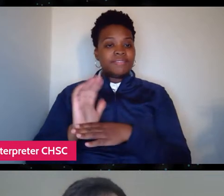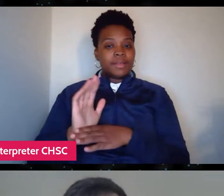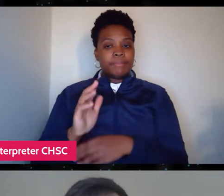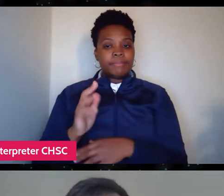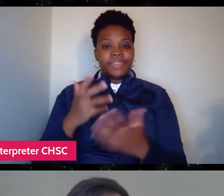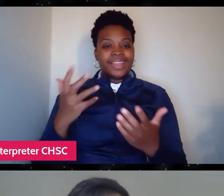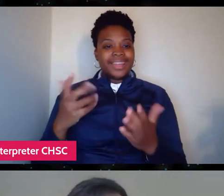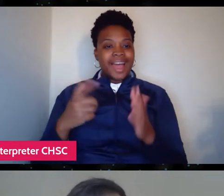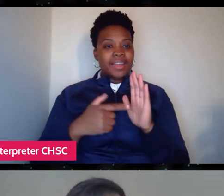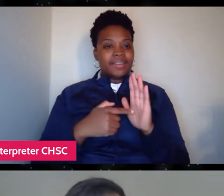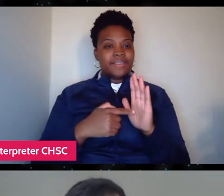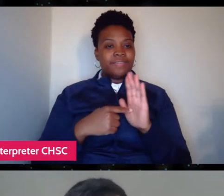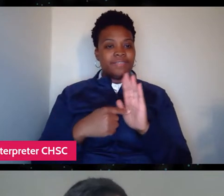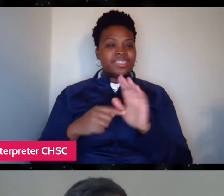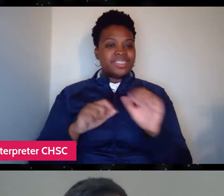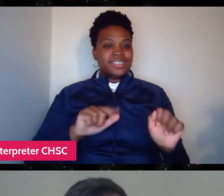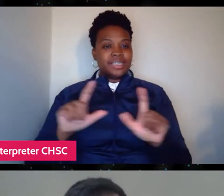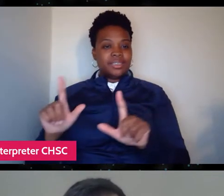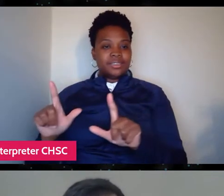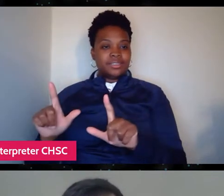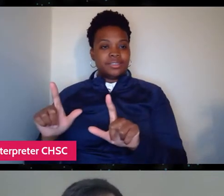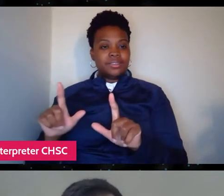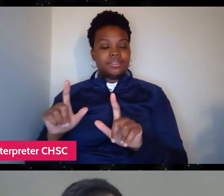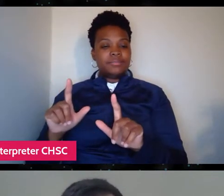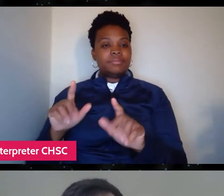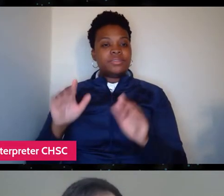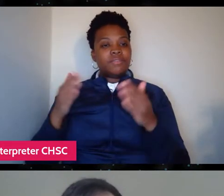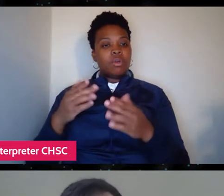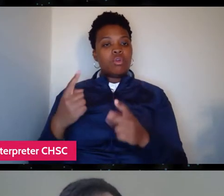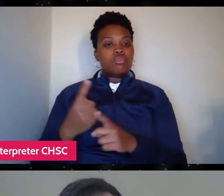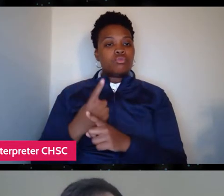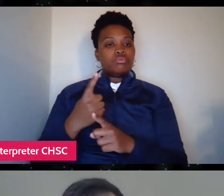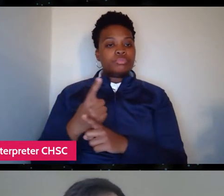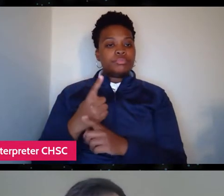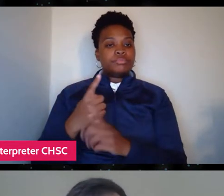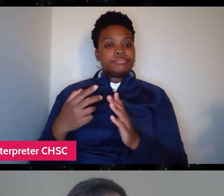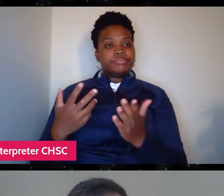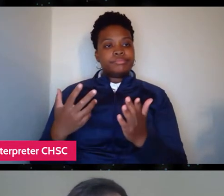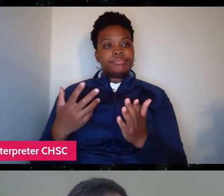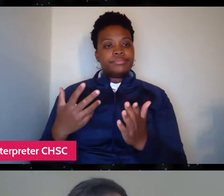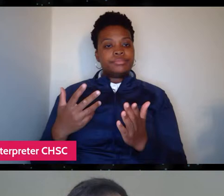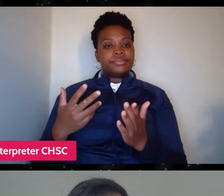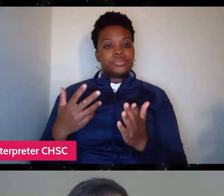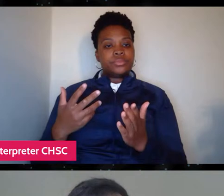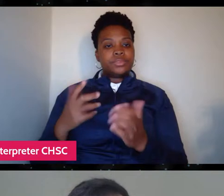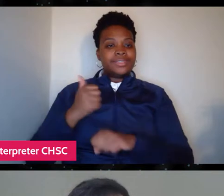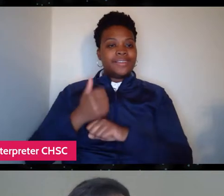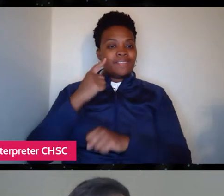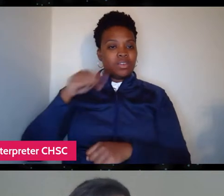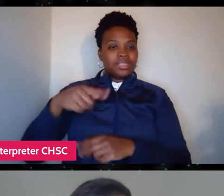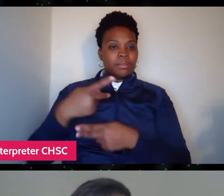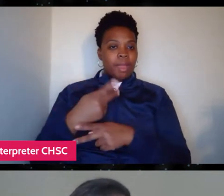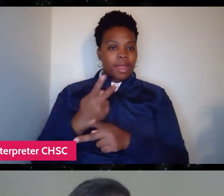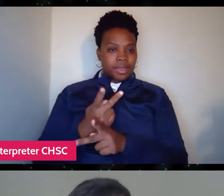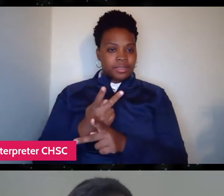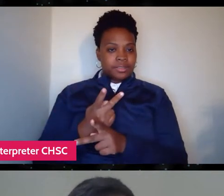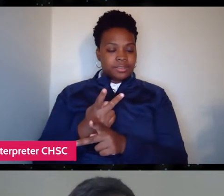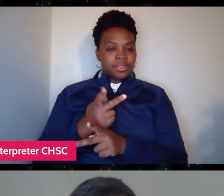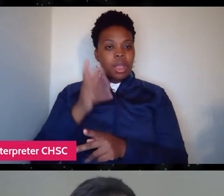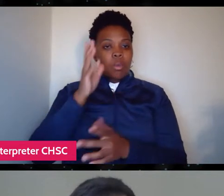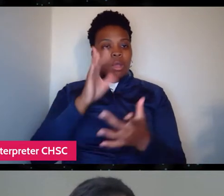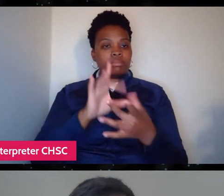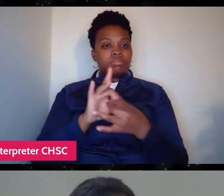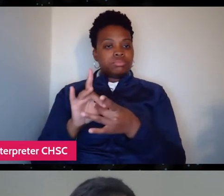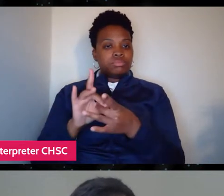lot of scenes that focus on the regulatory landscape for these products. and that they will be jointly